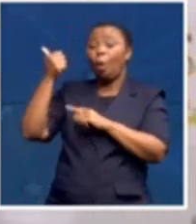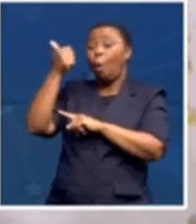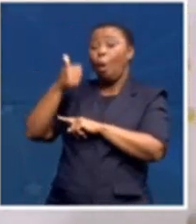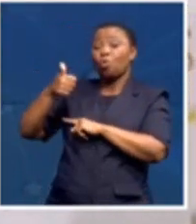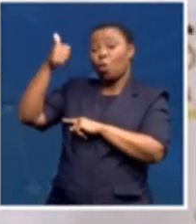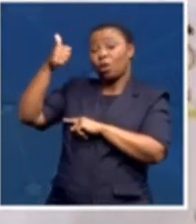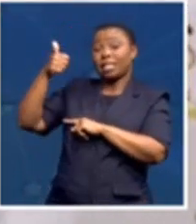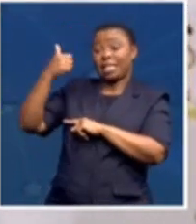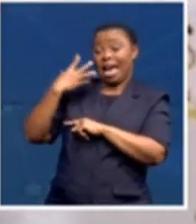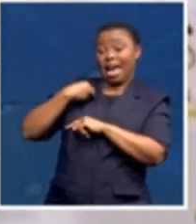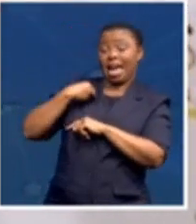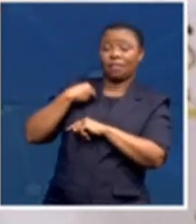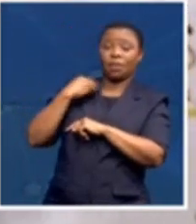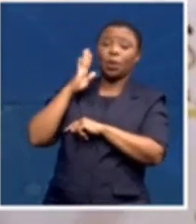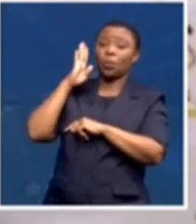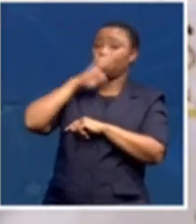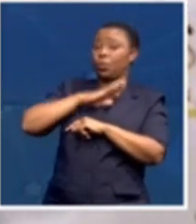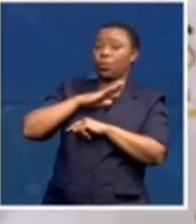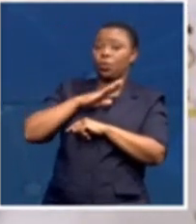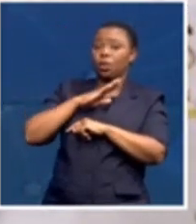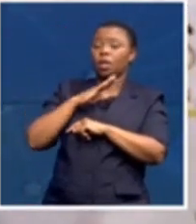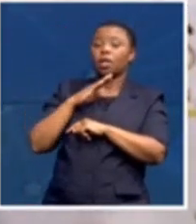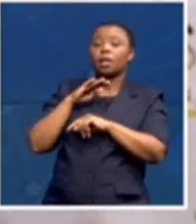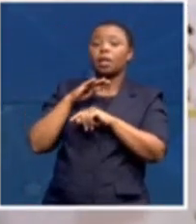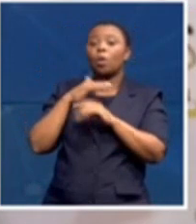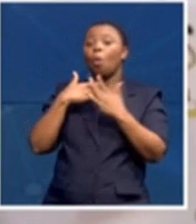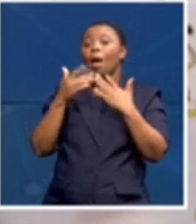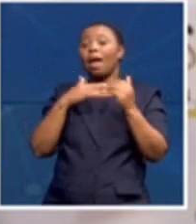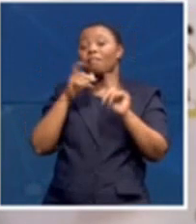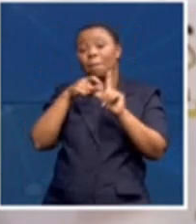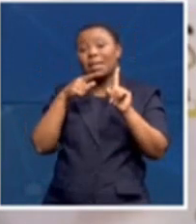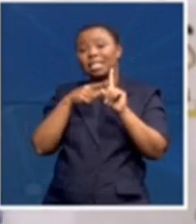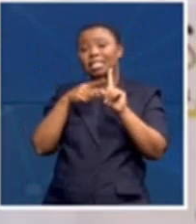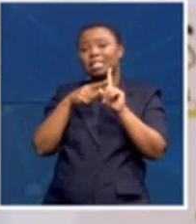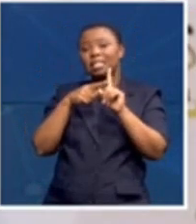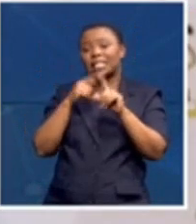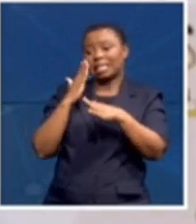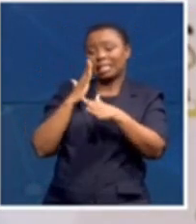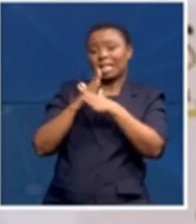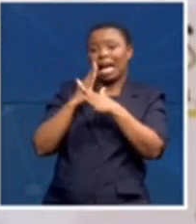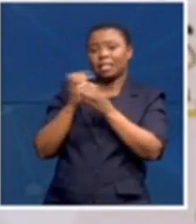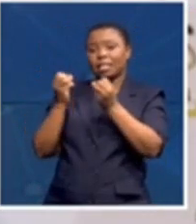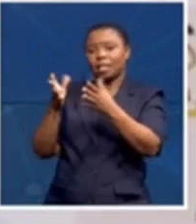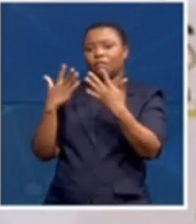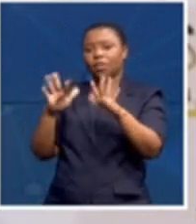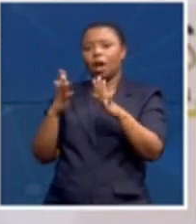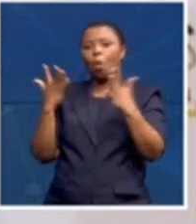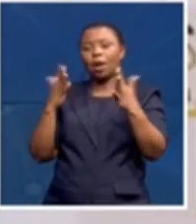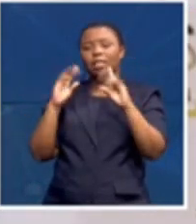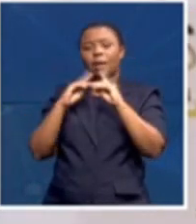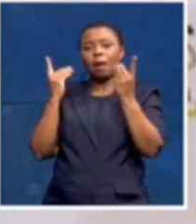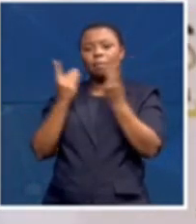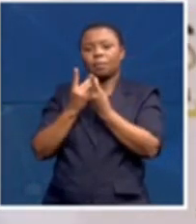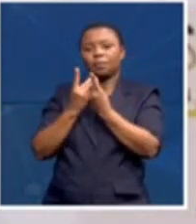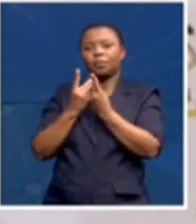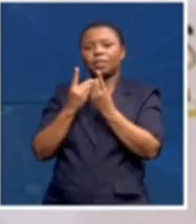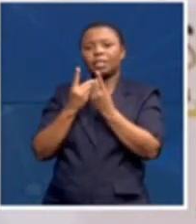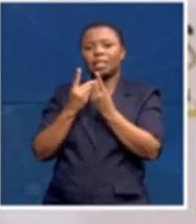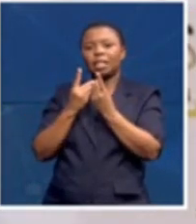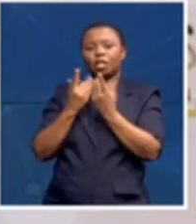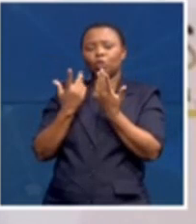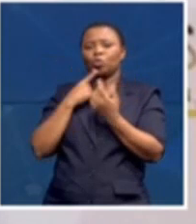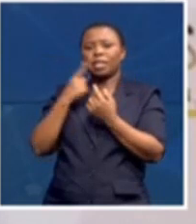the task in the Department of Infrastructure in the Gauteng province to go and say, I as a Minister of Health is going to take